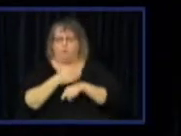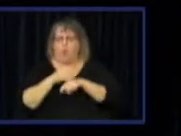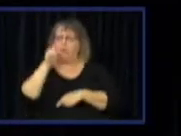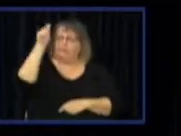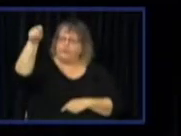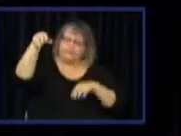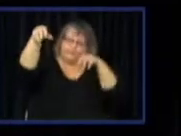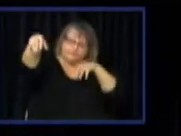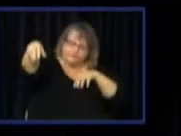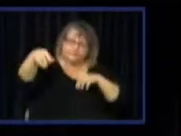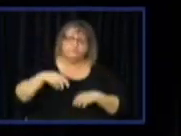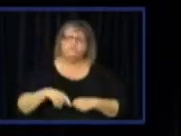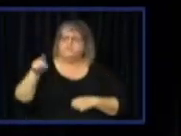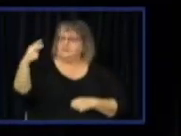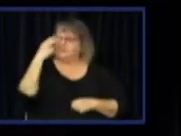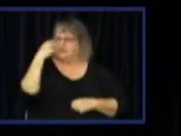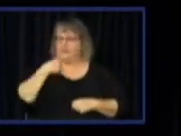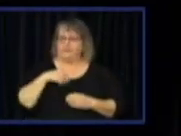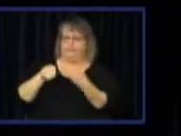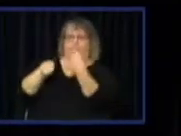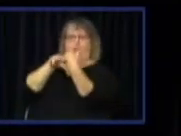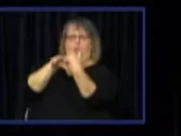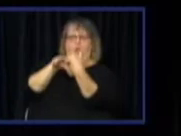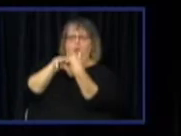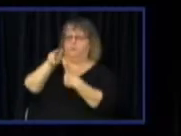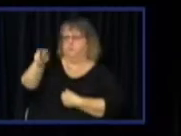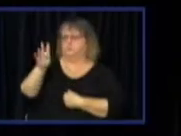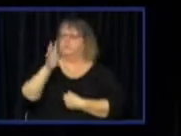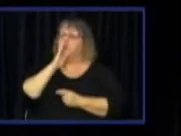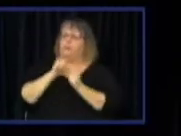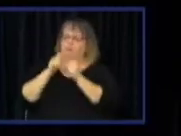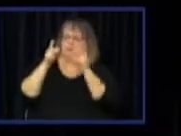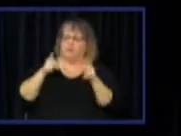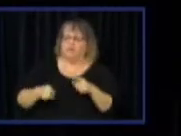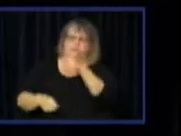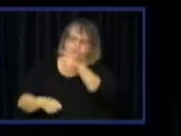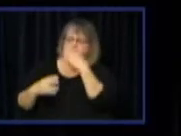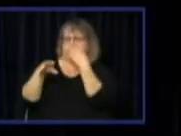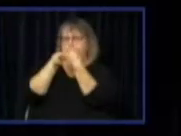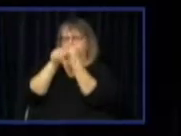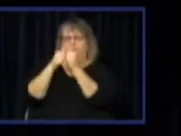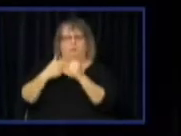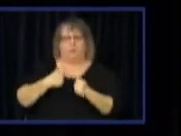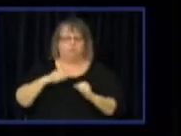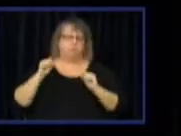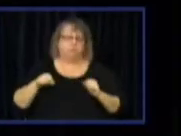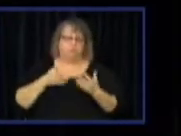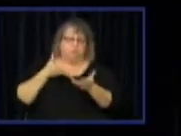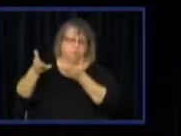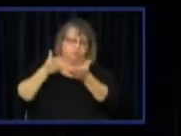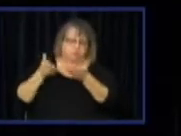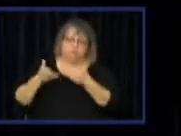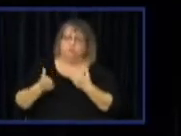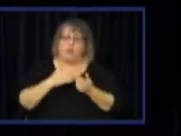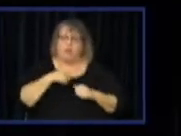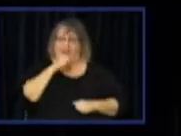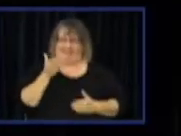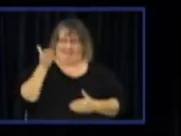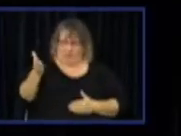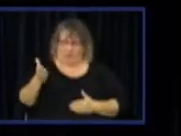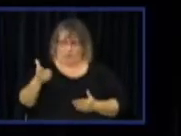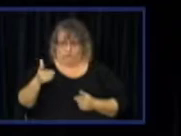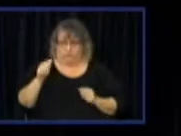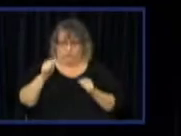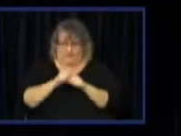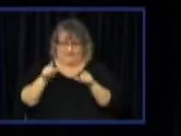example. Mm-hmm. And the patient can also see me, and then I can speak to the patient, and the patient can speak to me. And in that way, even though I'm not